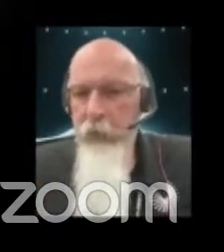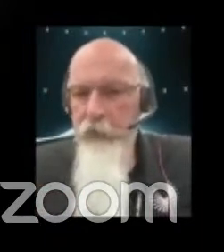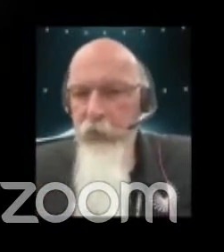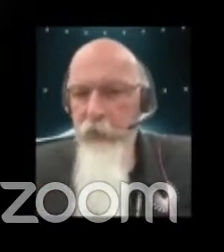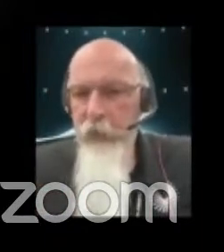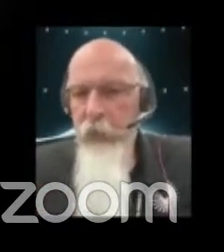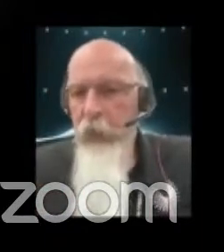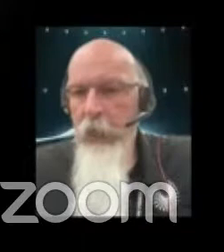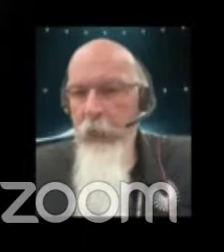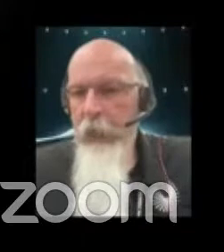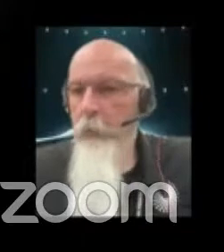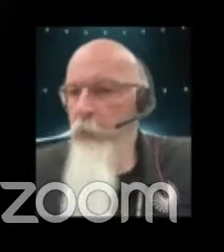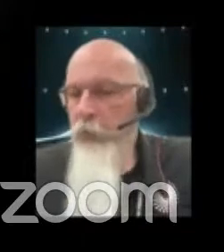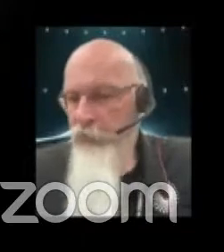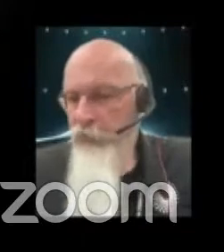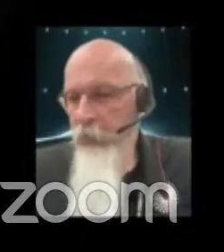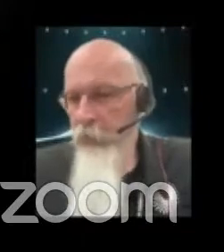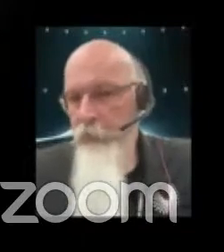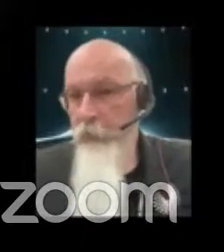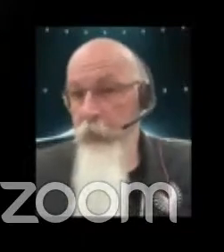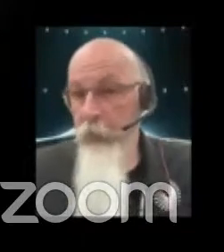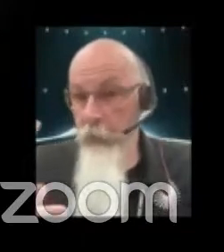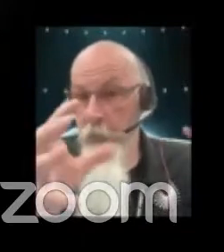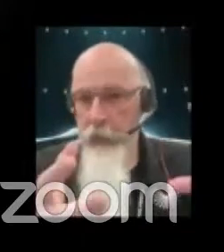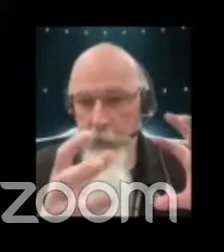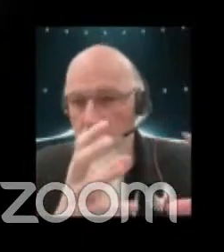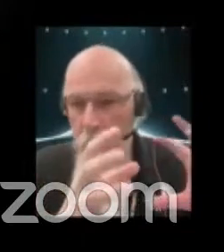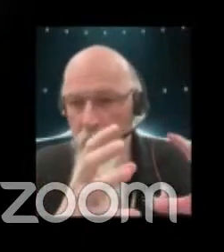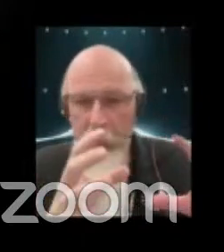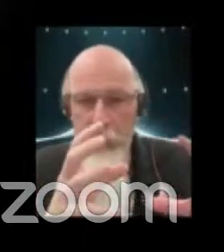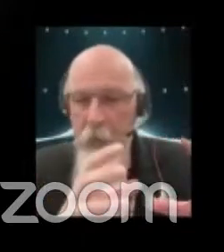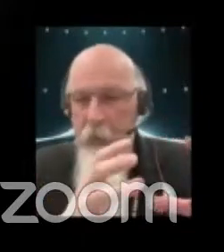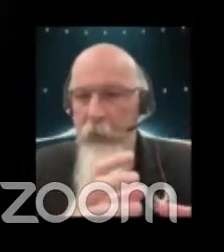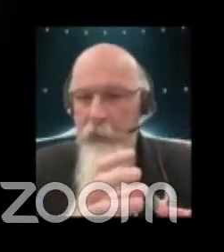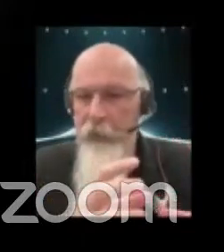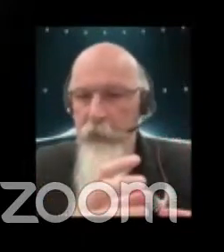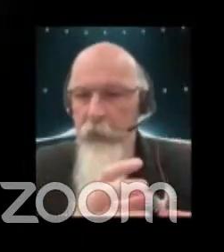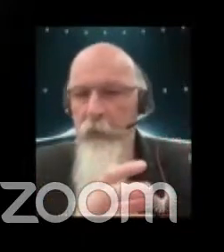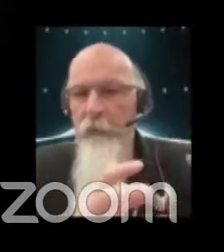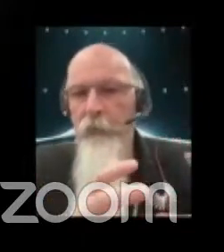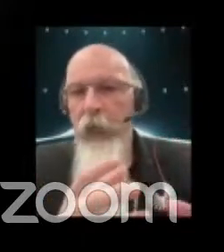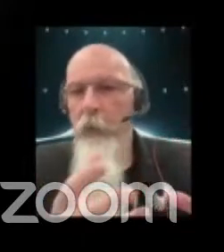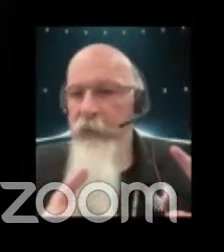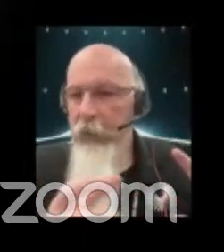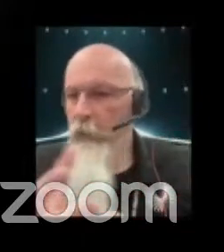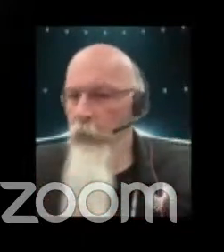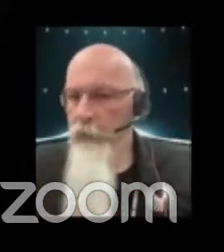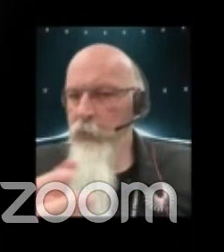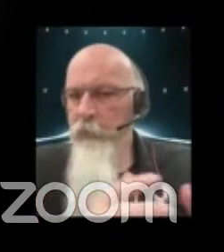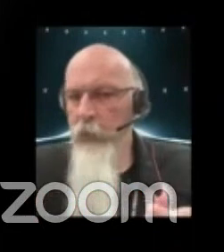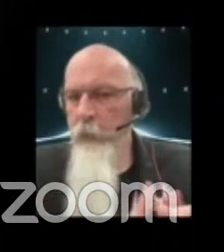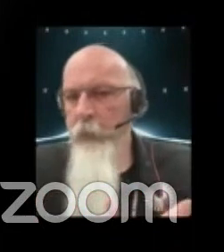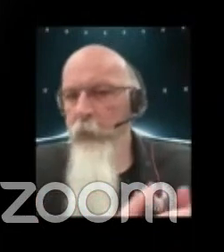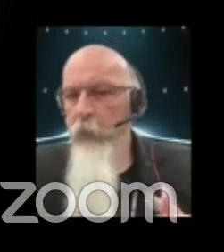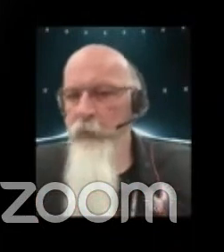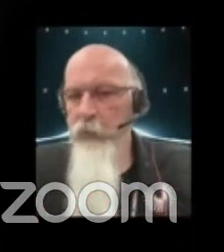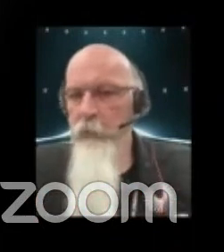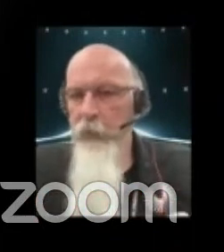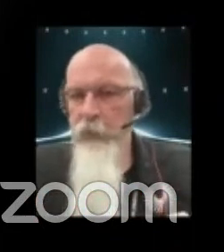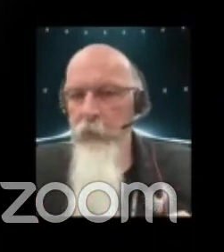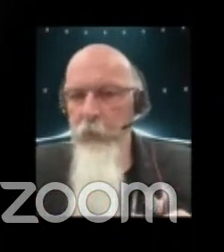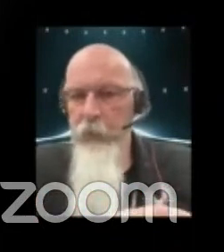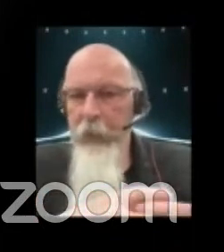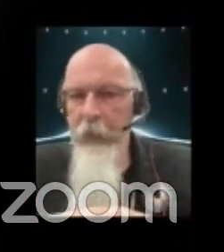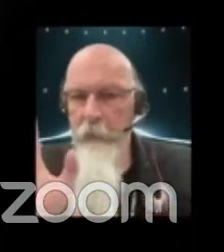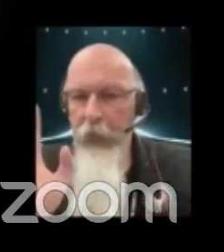training on their data set and I'm going to help you understand things so now the question is who built that training data set then we take the wheels off a little bit we go